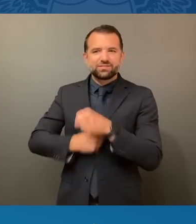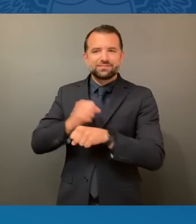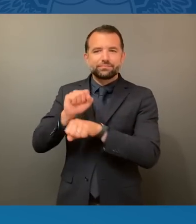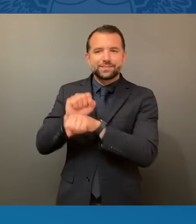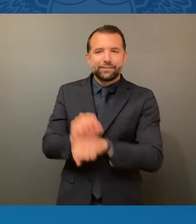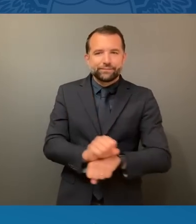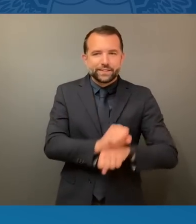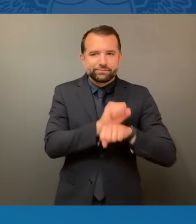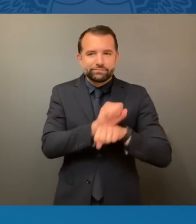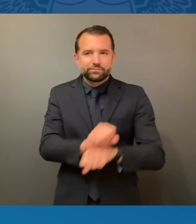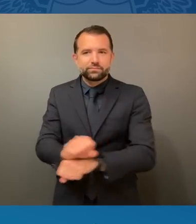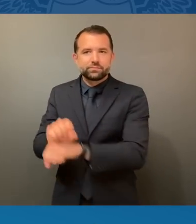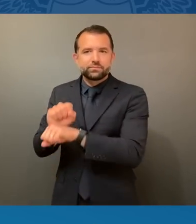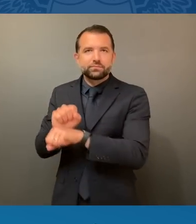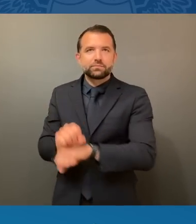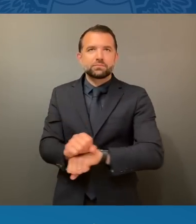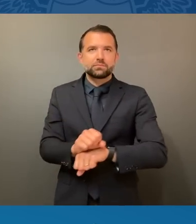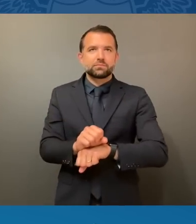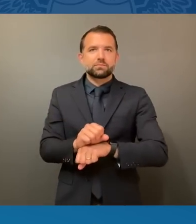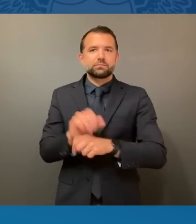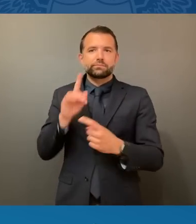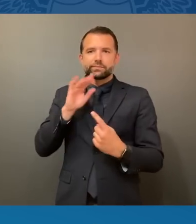unique stressors that are